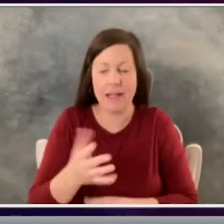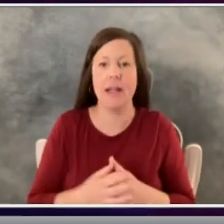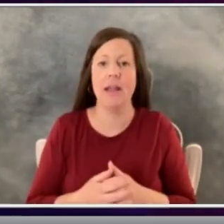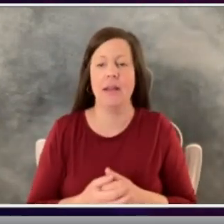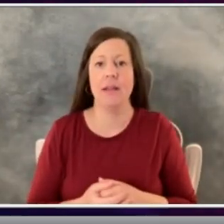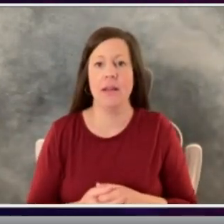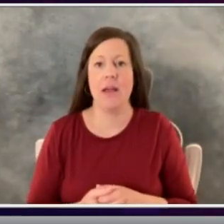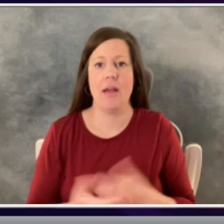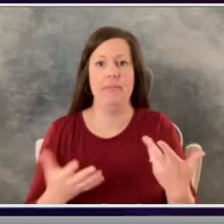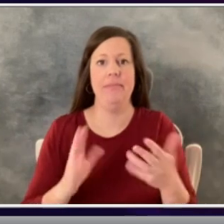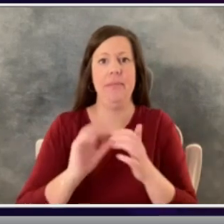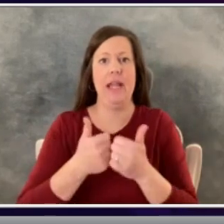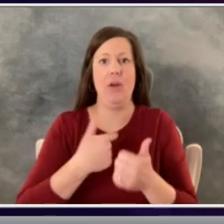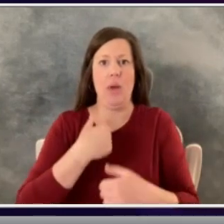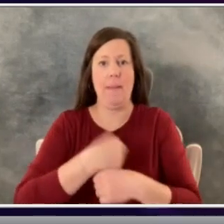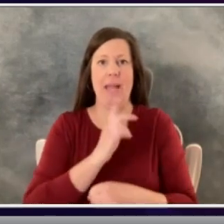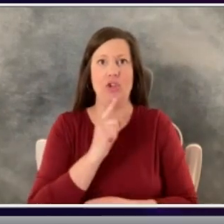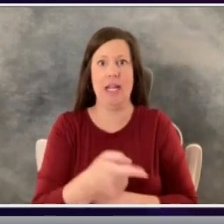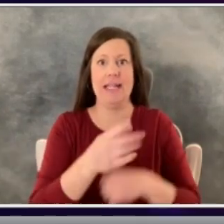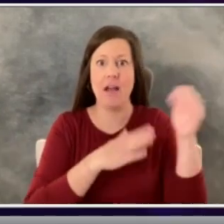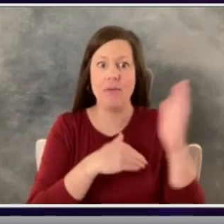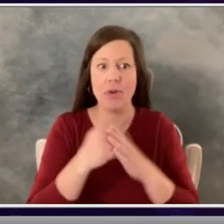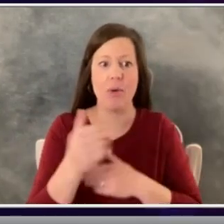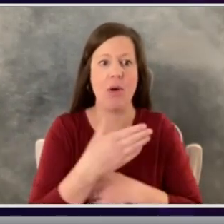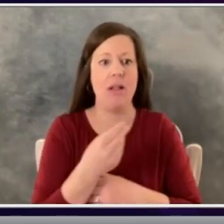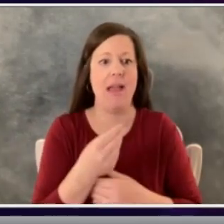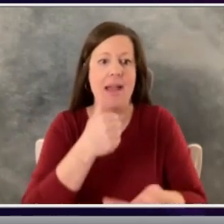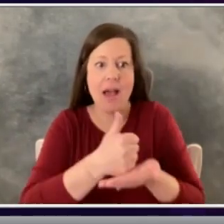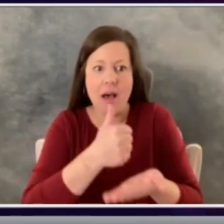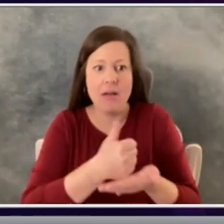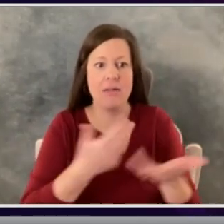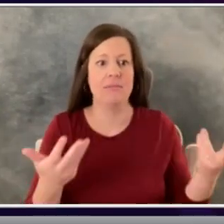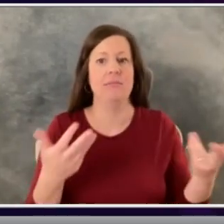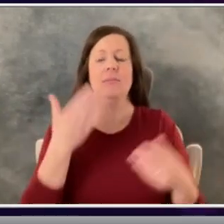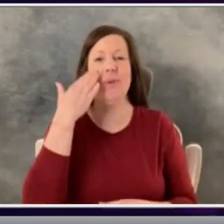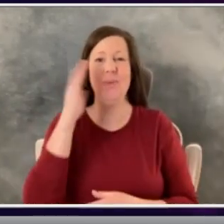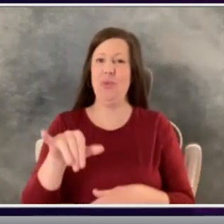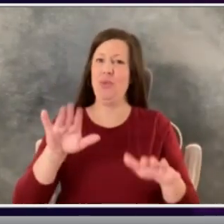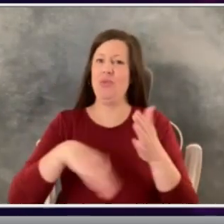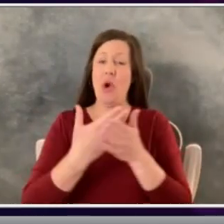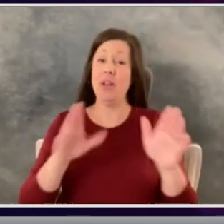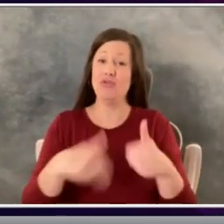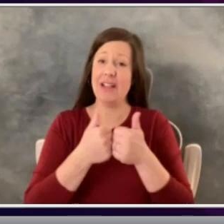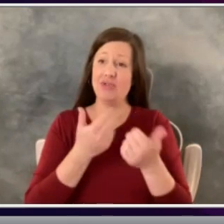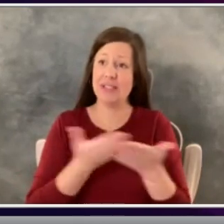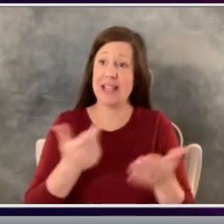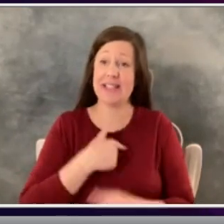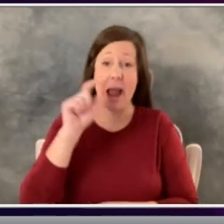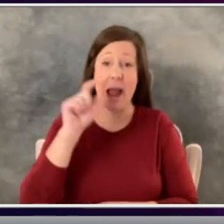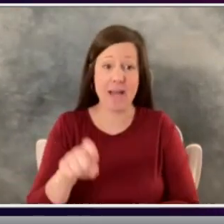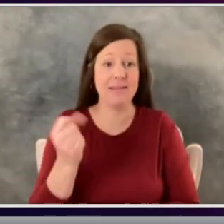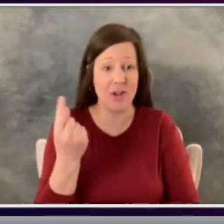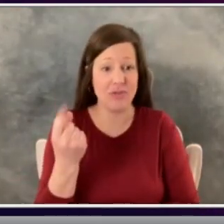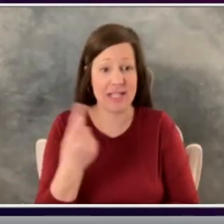him feel comfortable and walk him home? Those are challenges that I have to understand